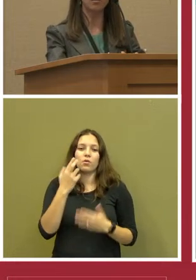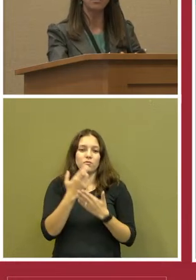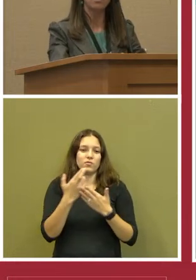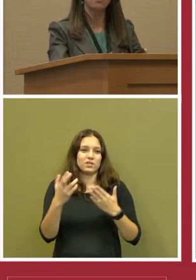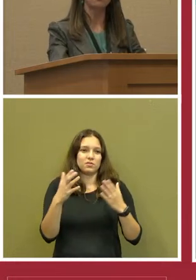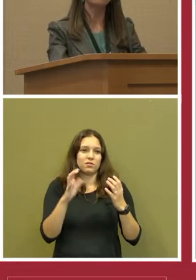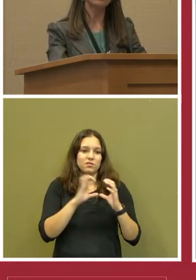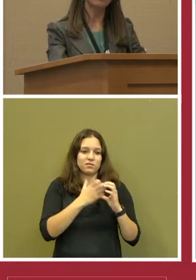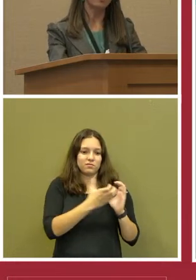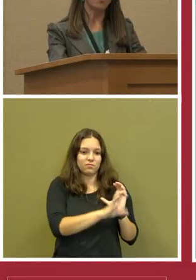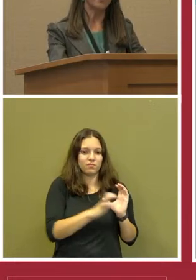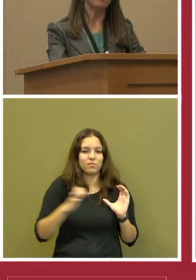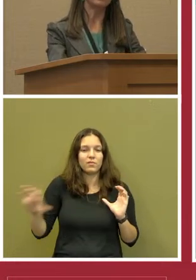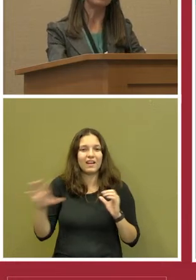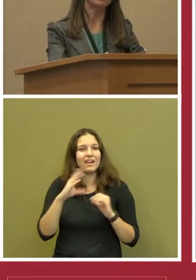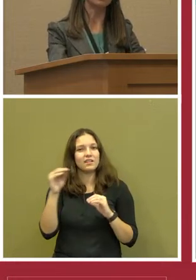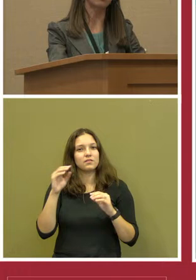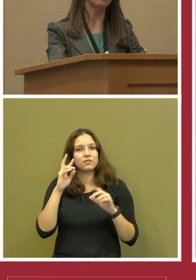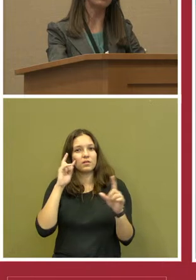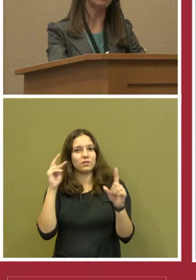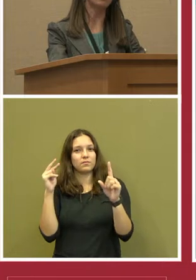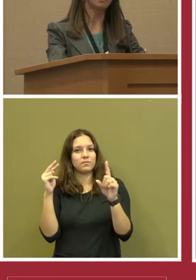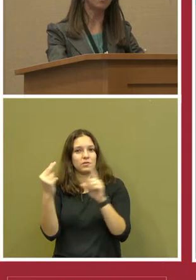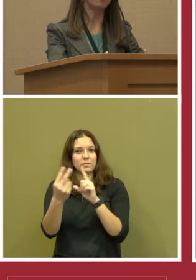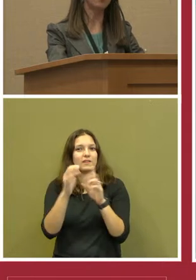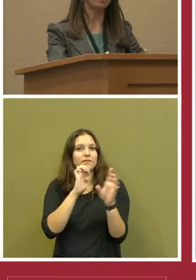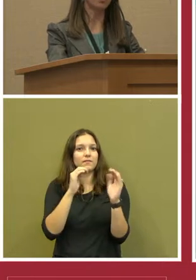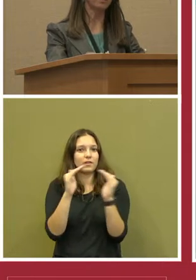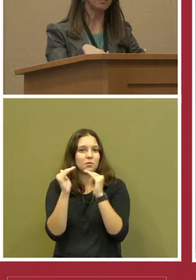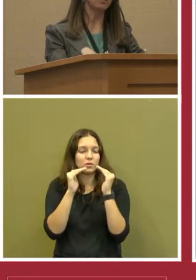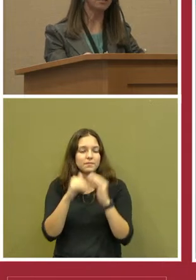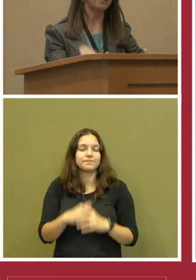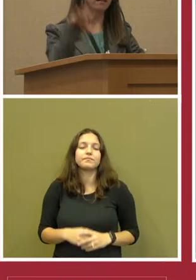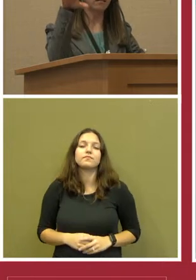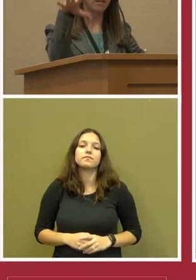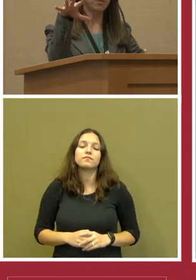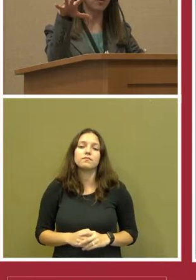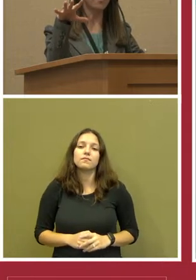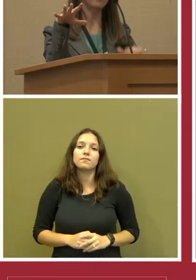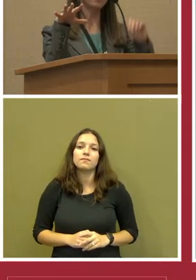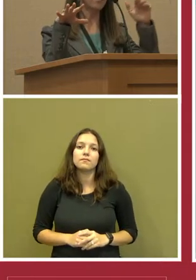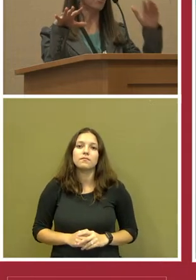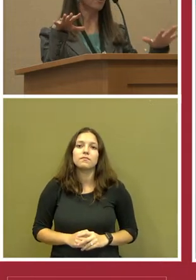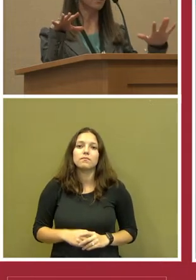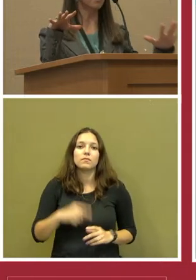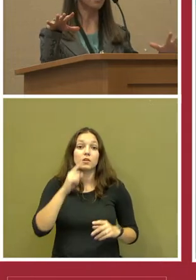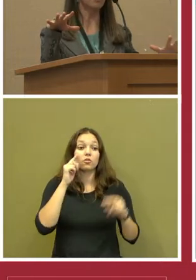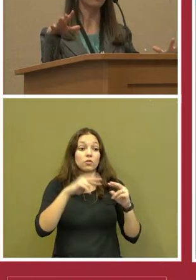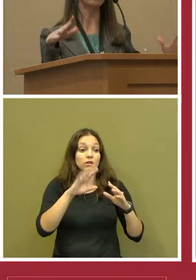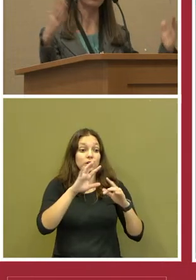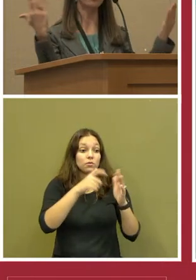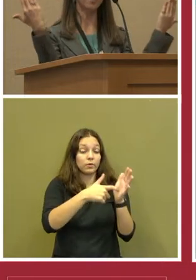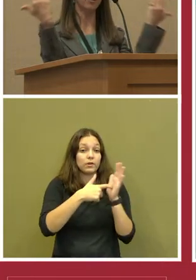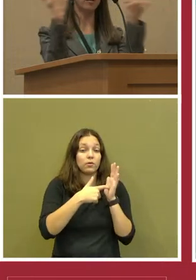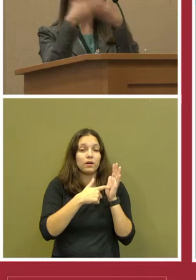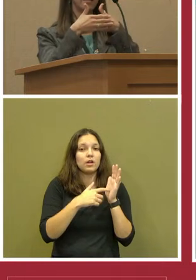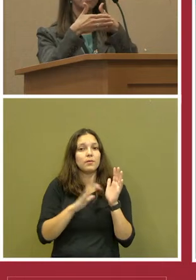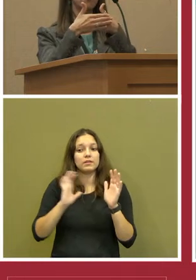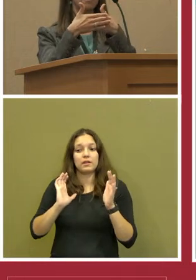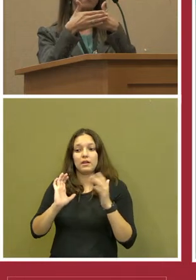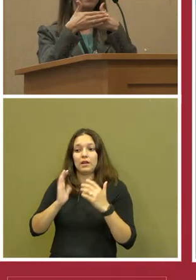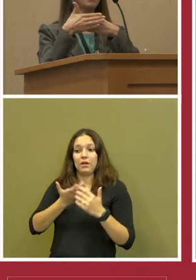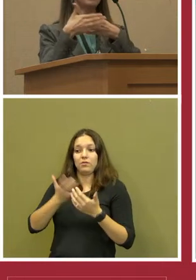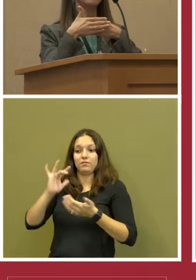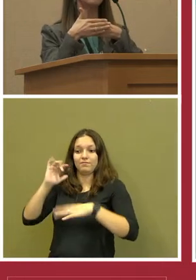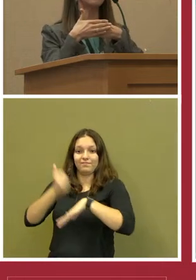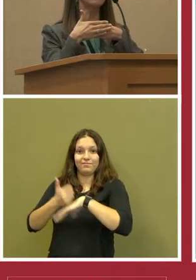So those were the requirements. And so our team was really looking at these requirements and our existing group and trying to layer